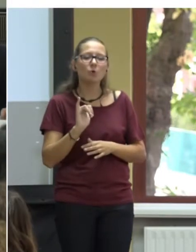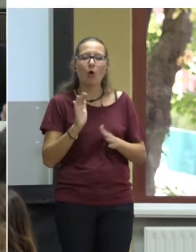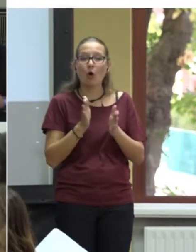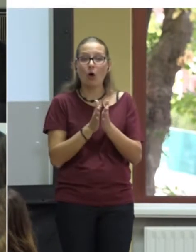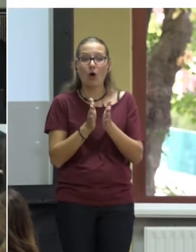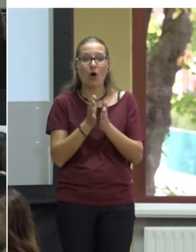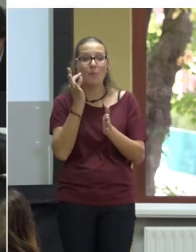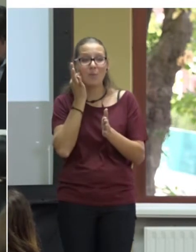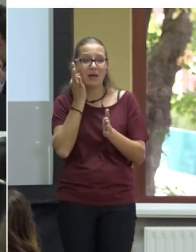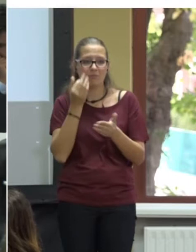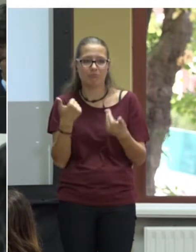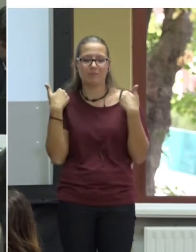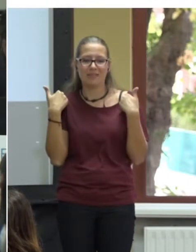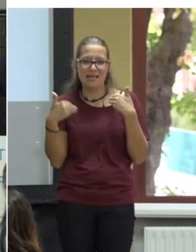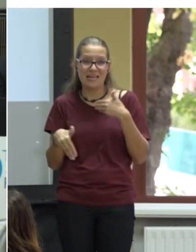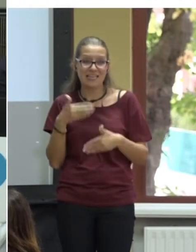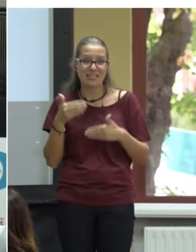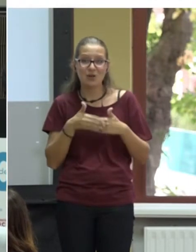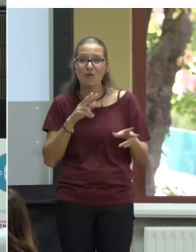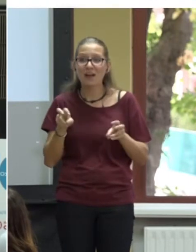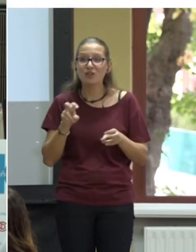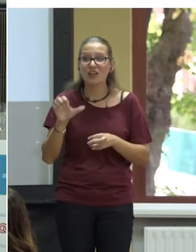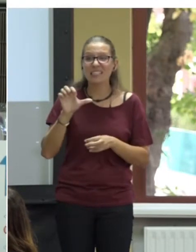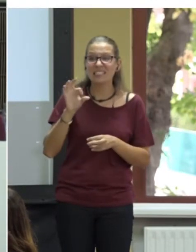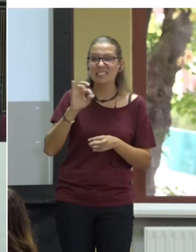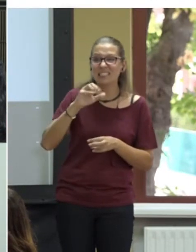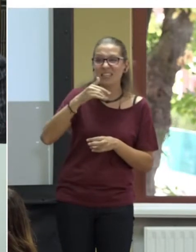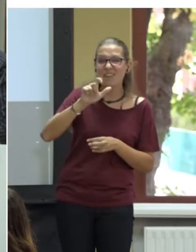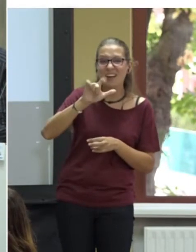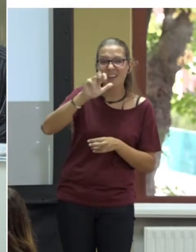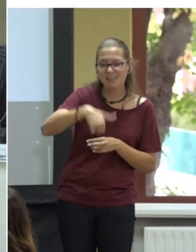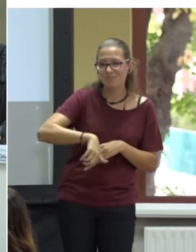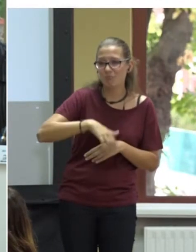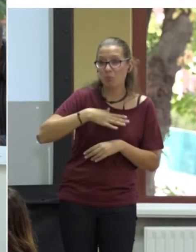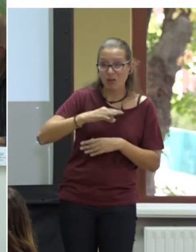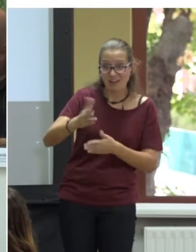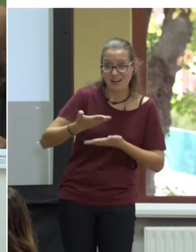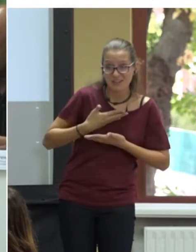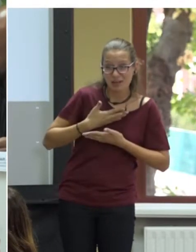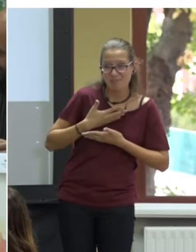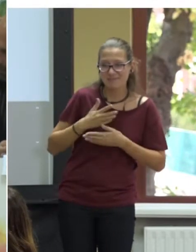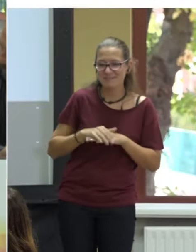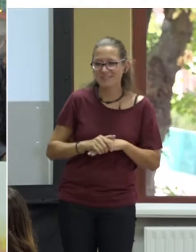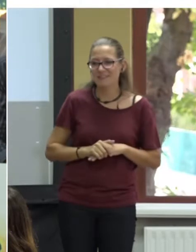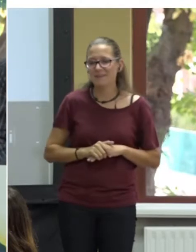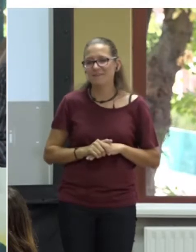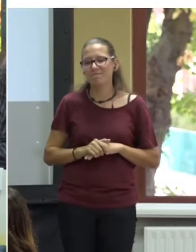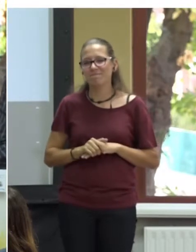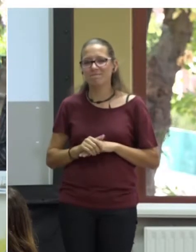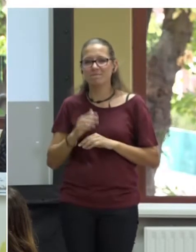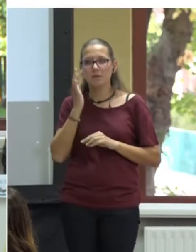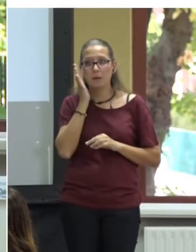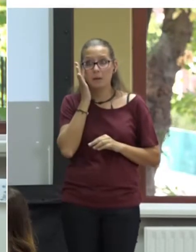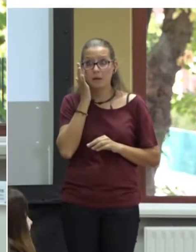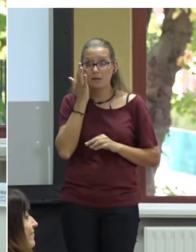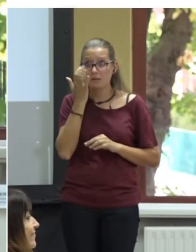a colleague that works in innovation. So Estíbaliz, maybe you can help me here. I'll thank you if you can help me out